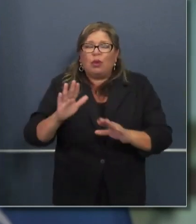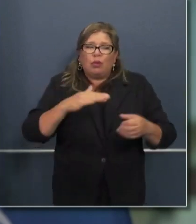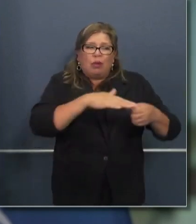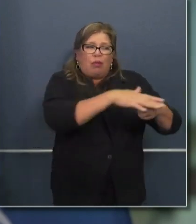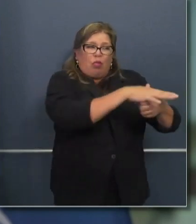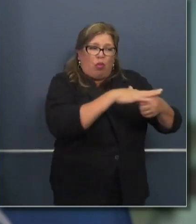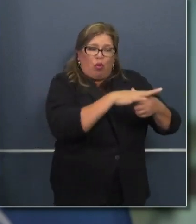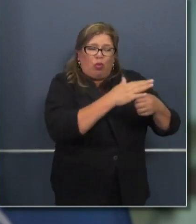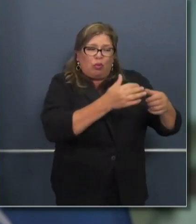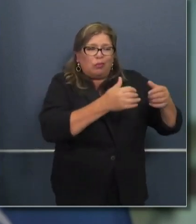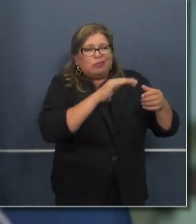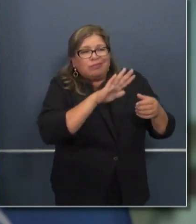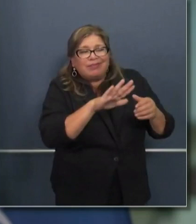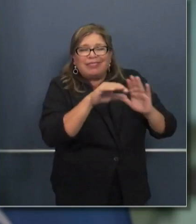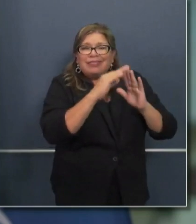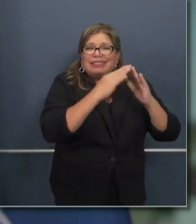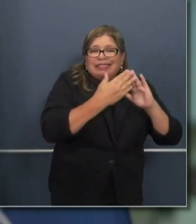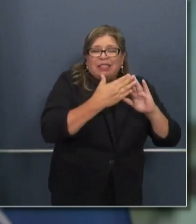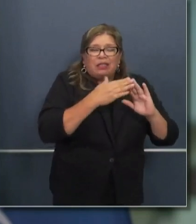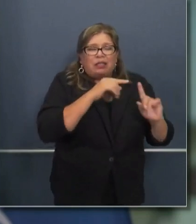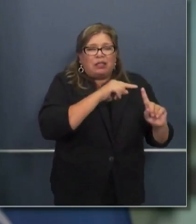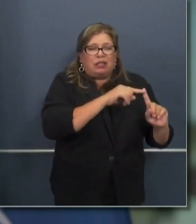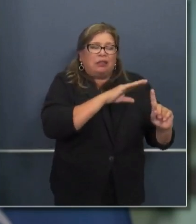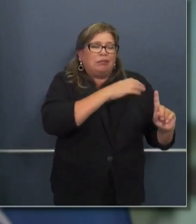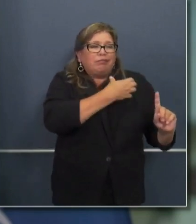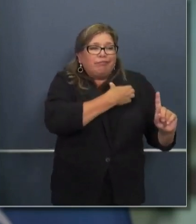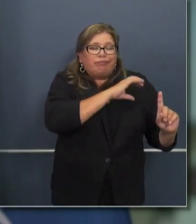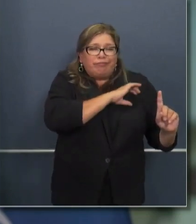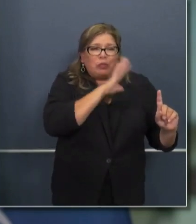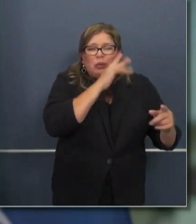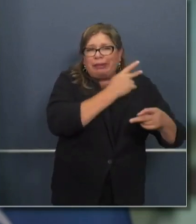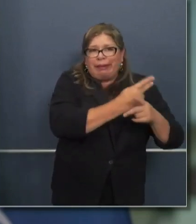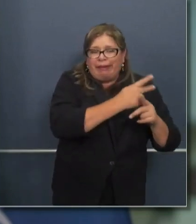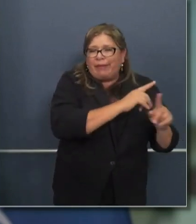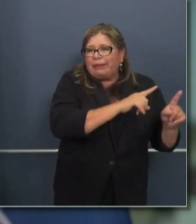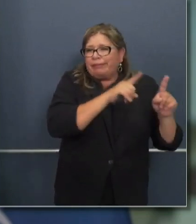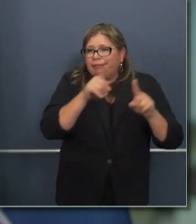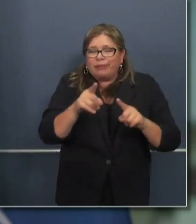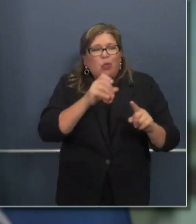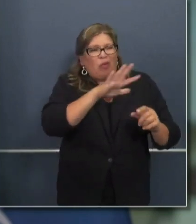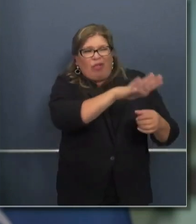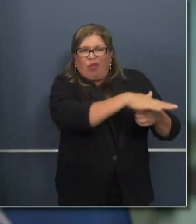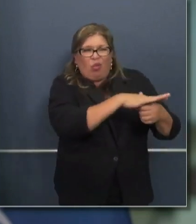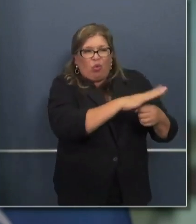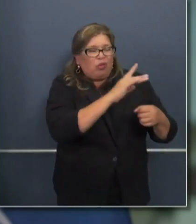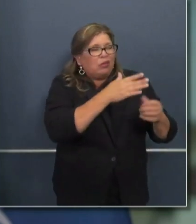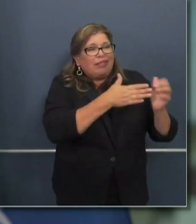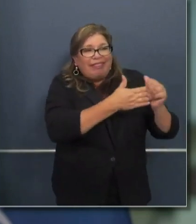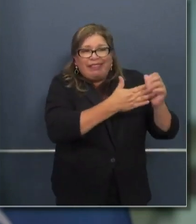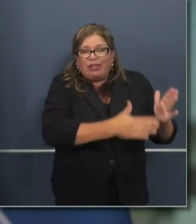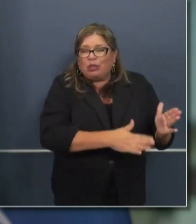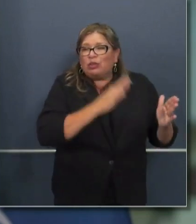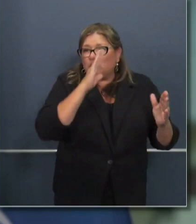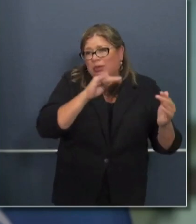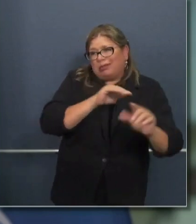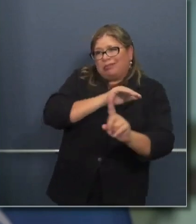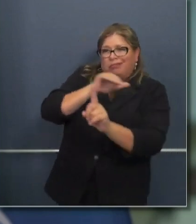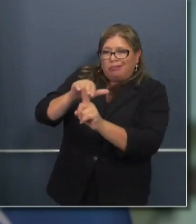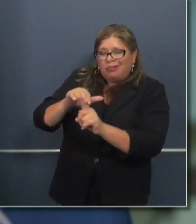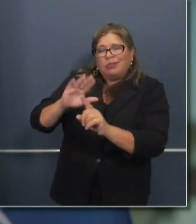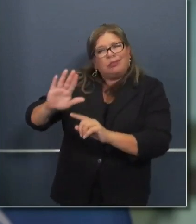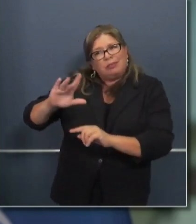have as individuals to, again, be good examples. So that when we're out and about and we're wearing a face covering, we're not